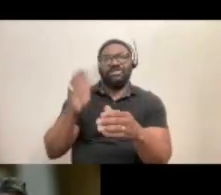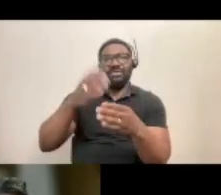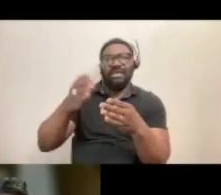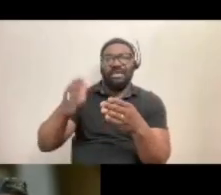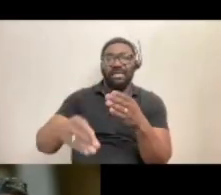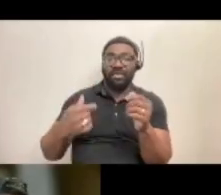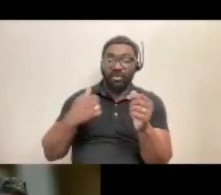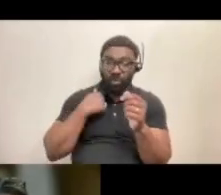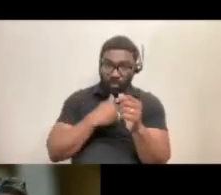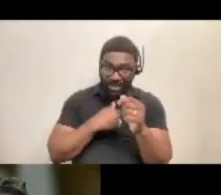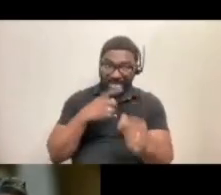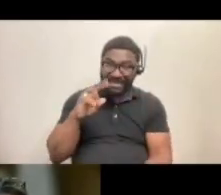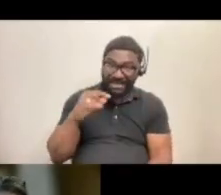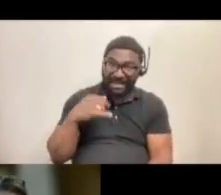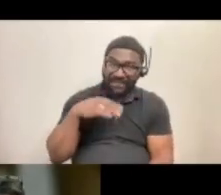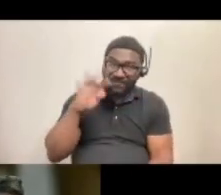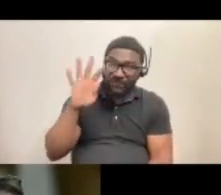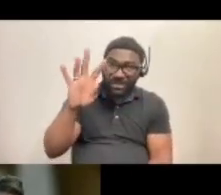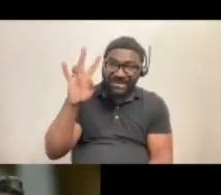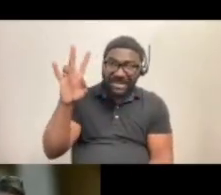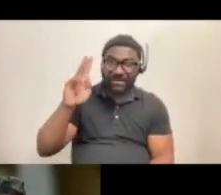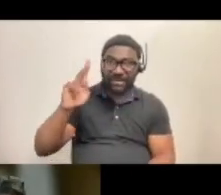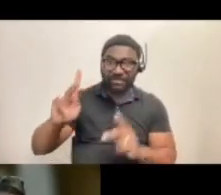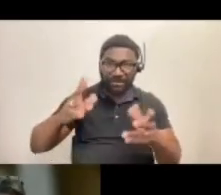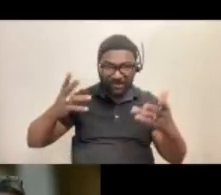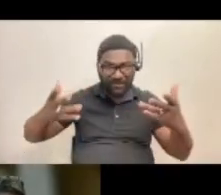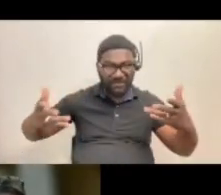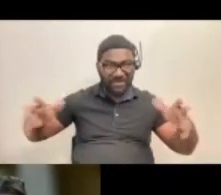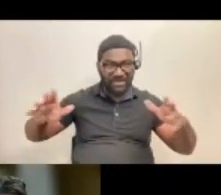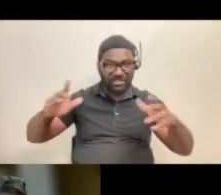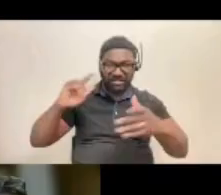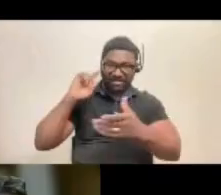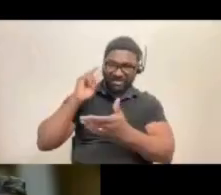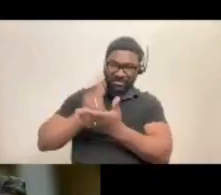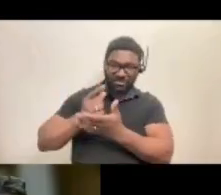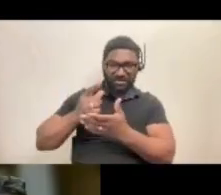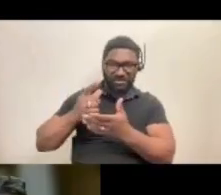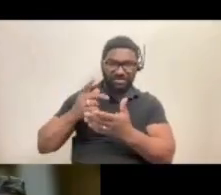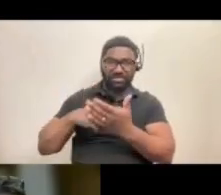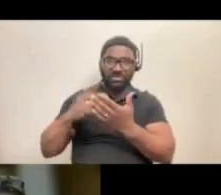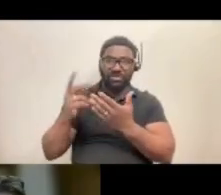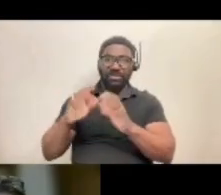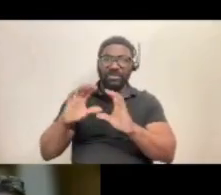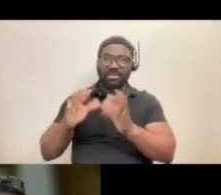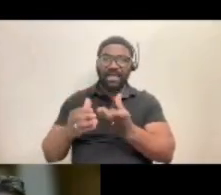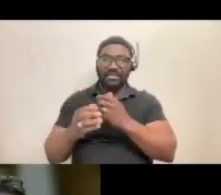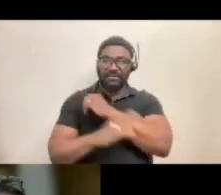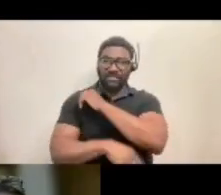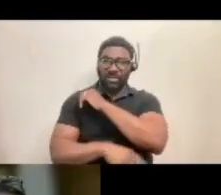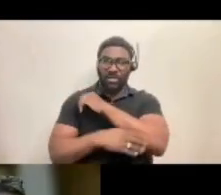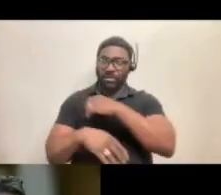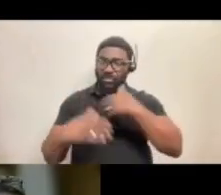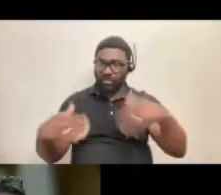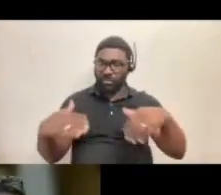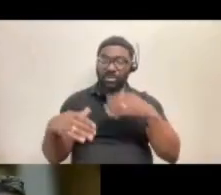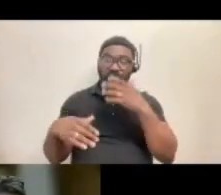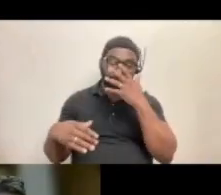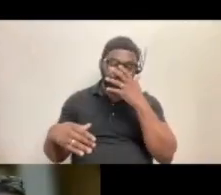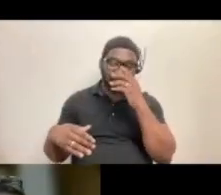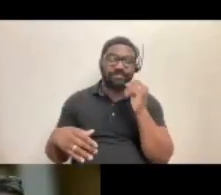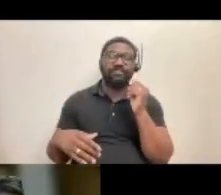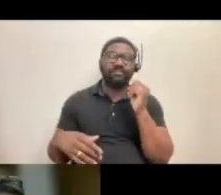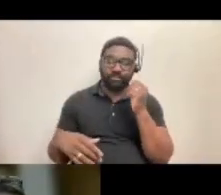We had 47 people complete in the fall, and then in spring, where we don't always see numbers in a lot of our classes